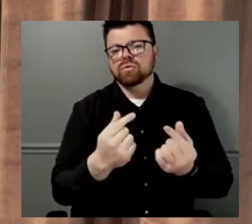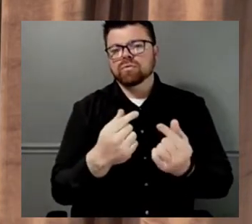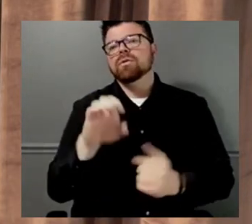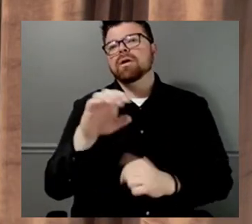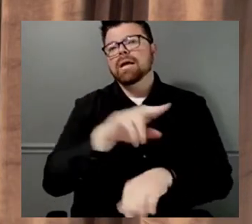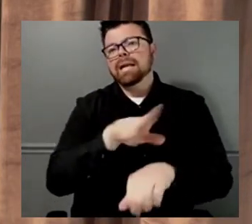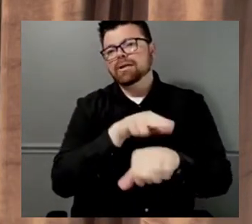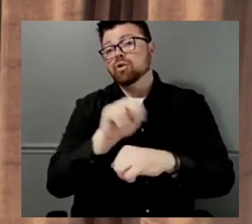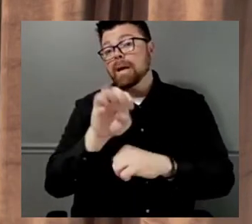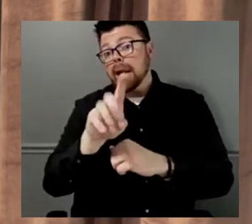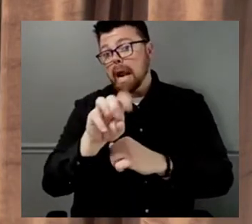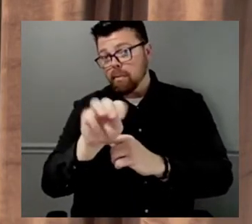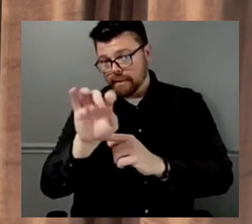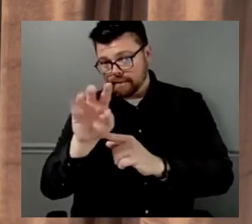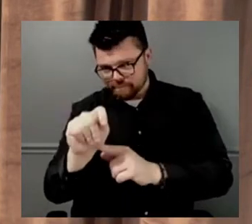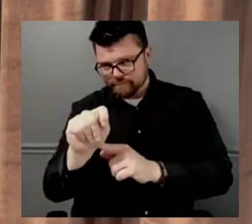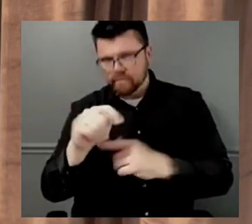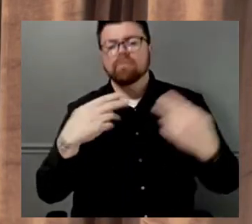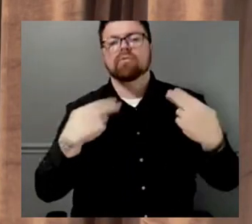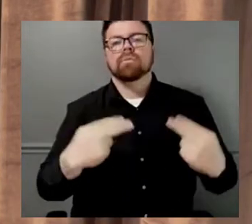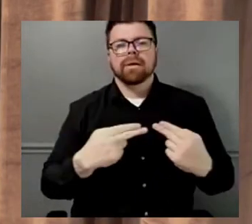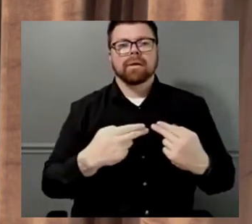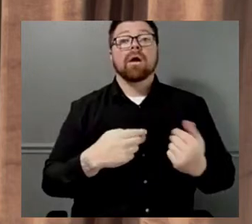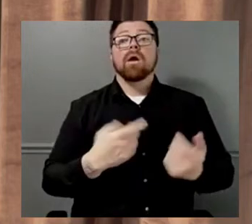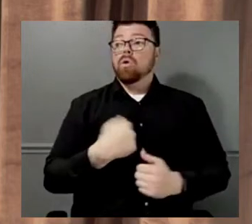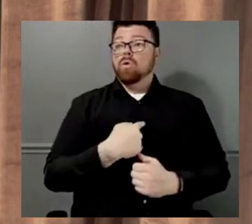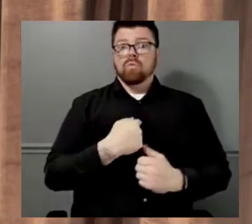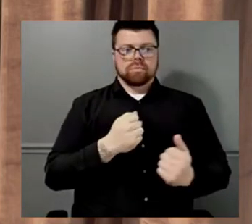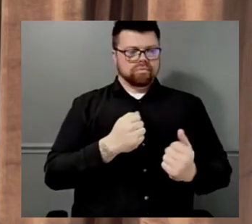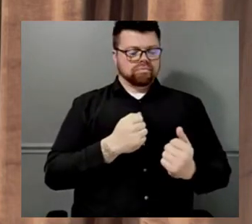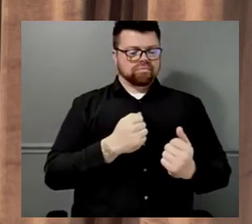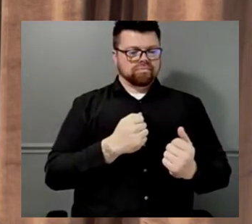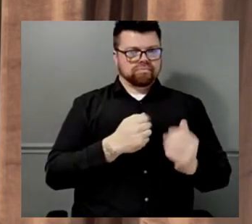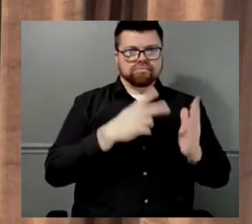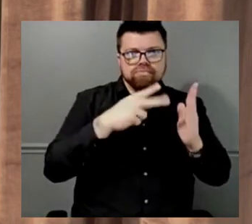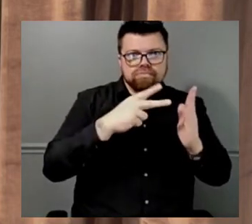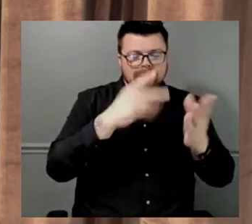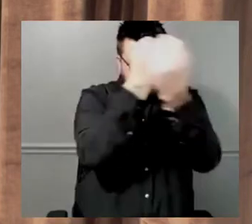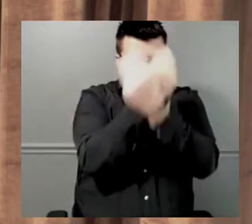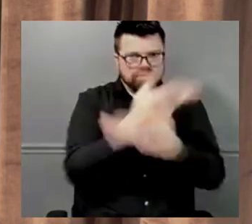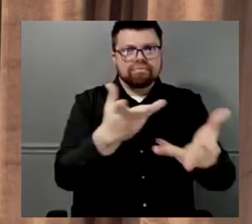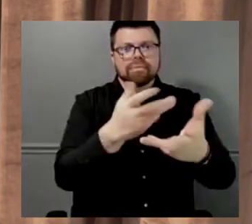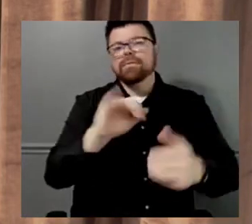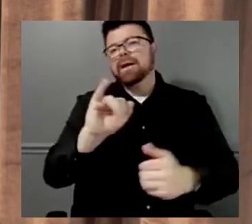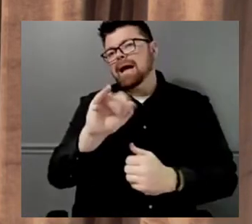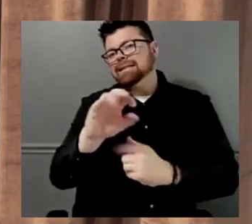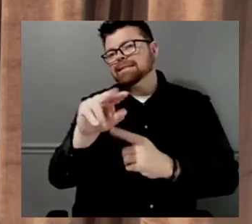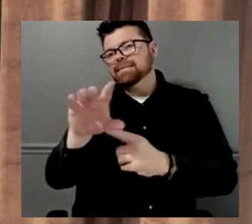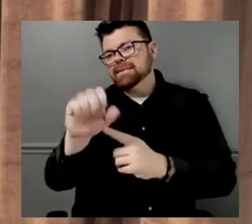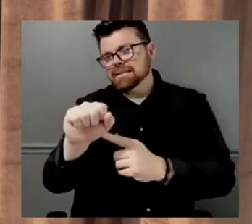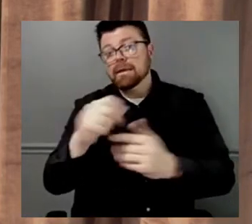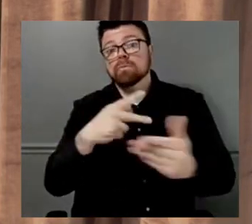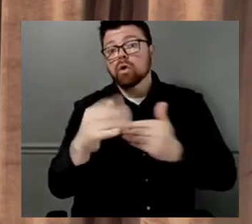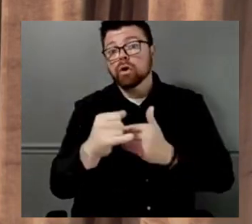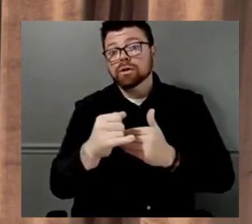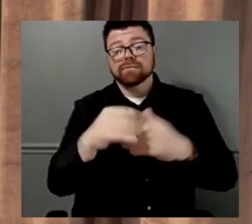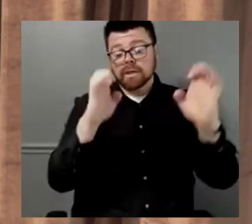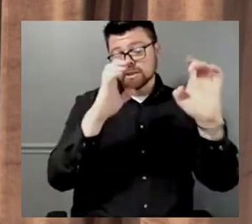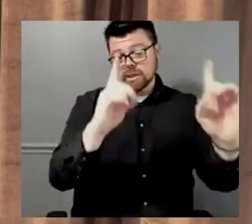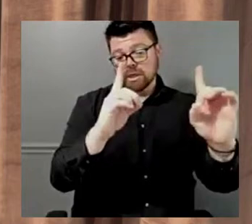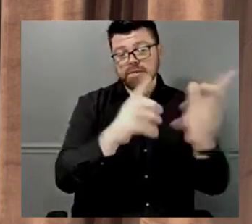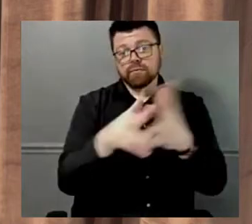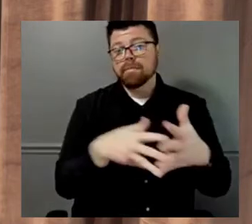And we read this just very amazing and exciting proposal from iCivics, a project for educating for